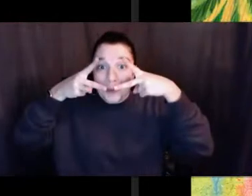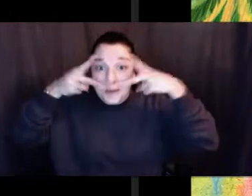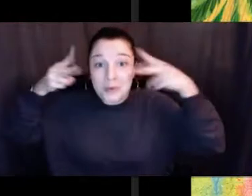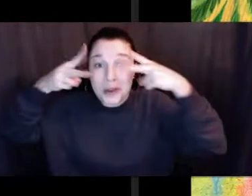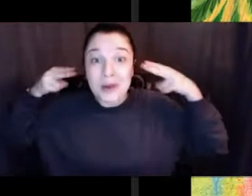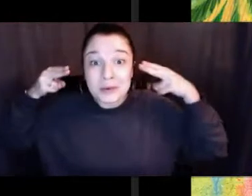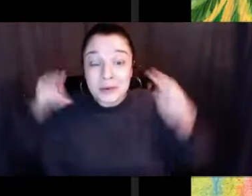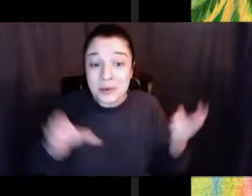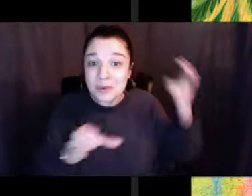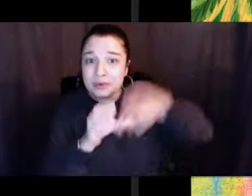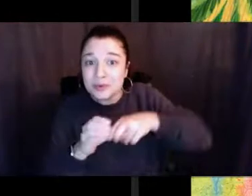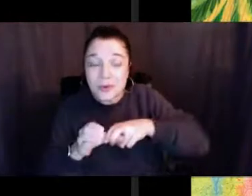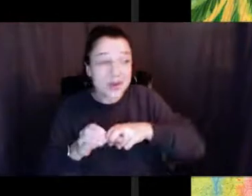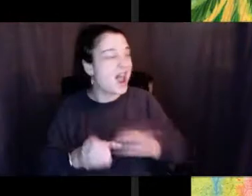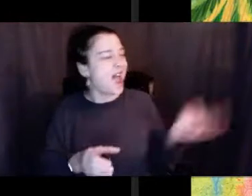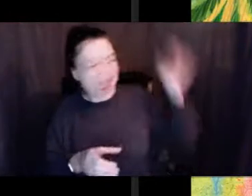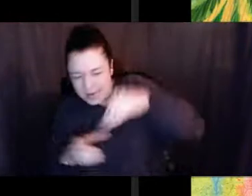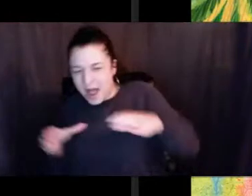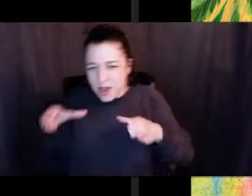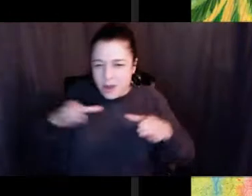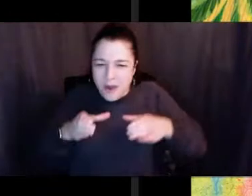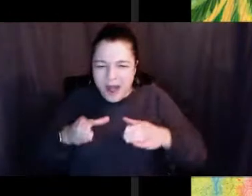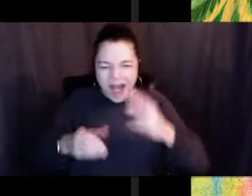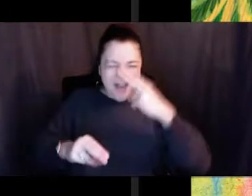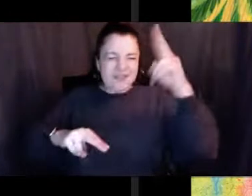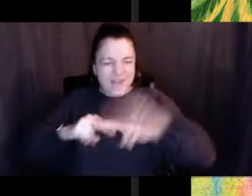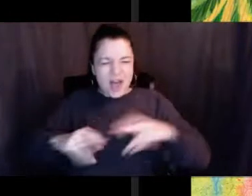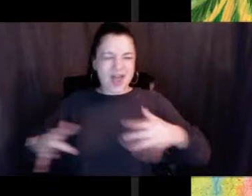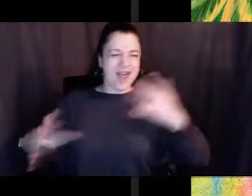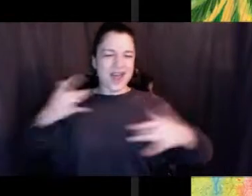twists and turns ahead, but they didn't know they had to be careful